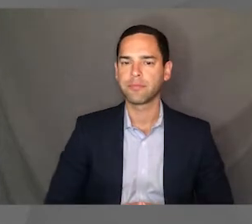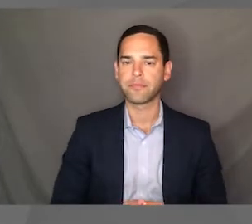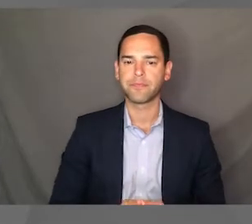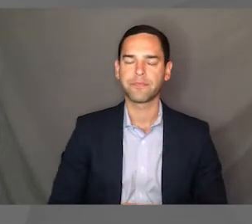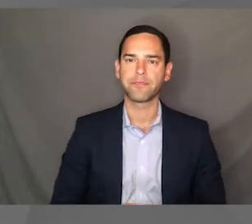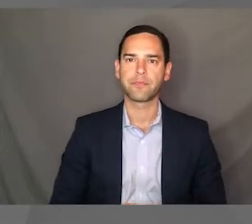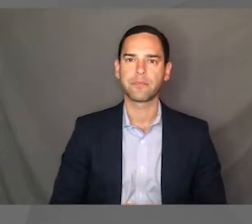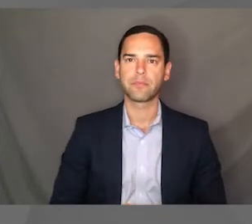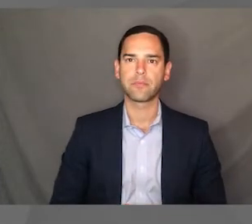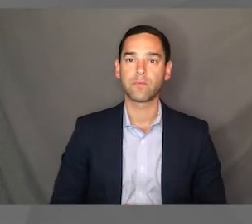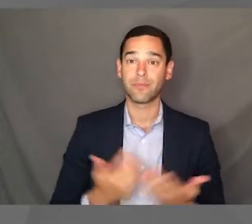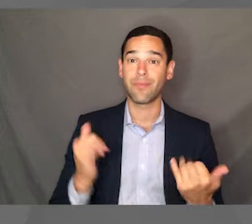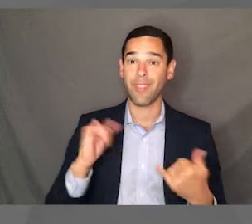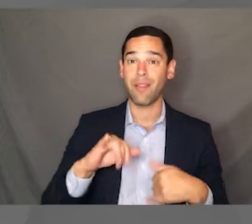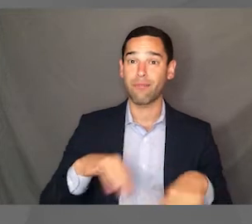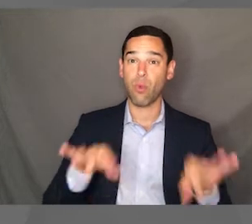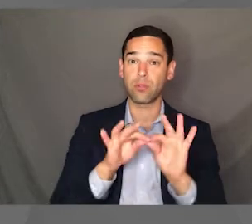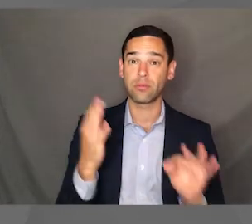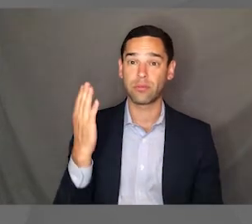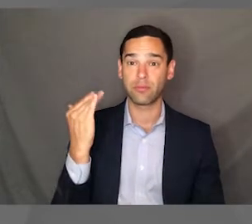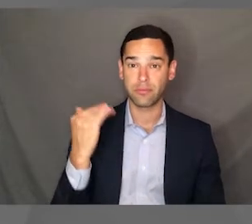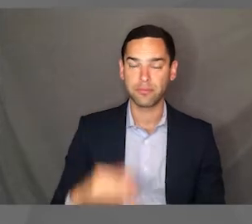that's important because